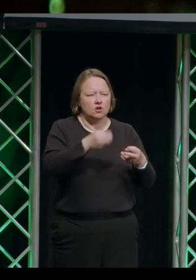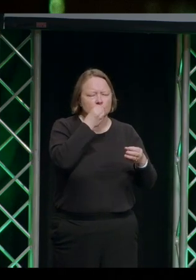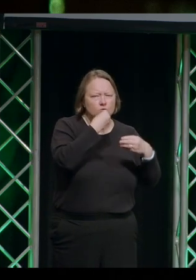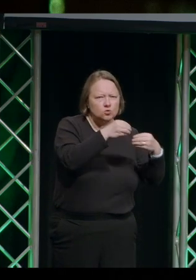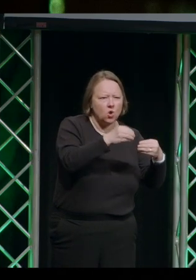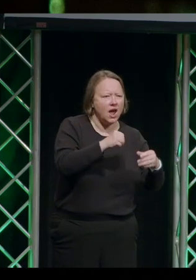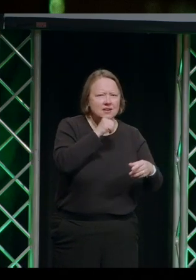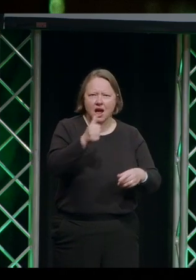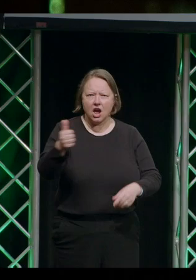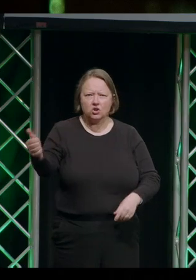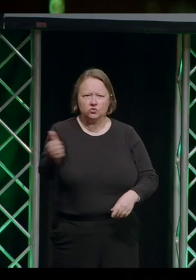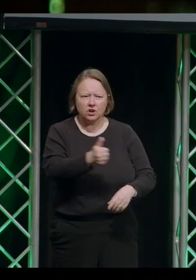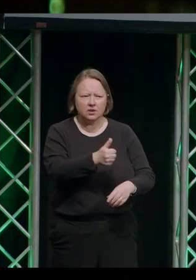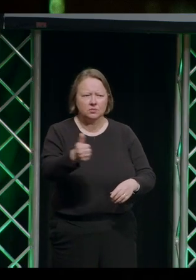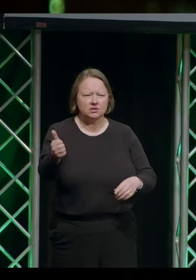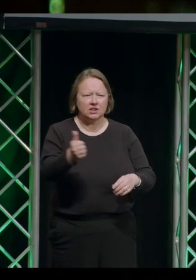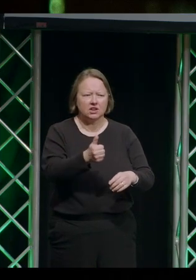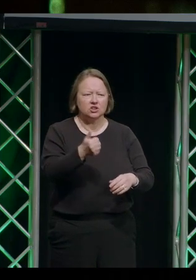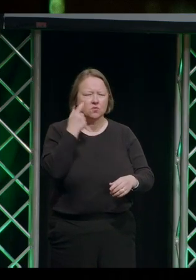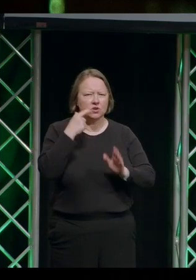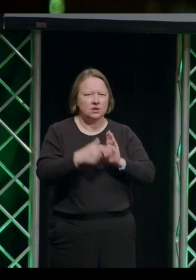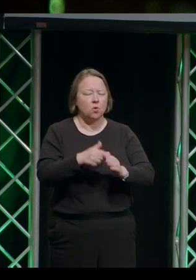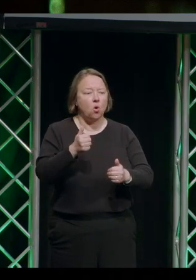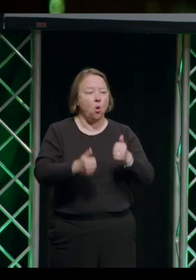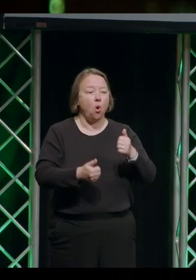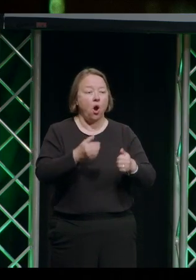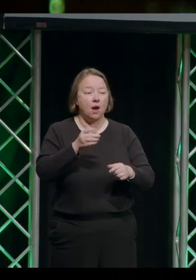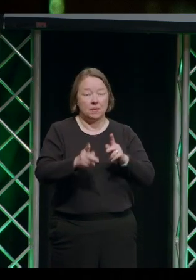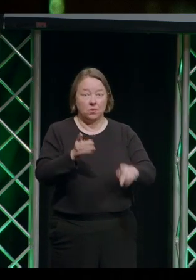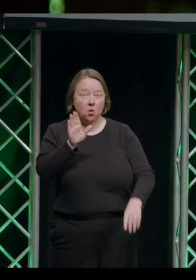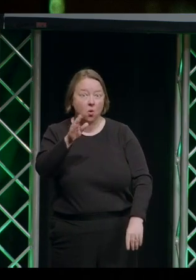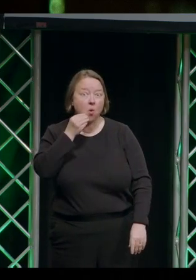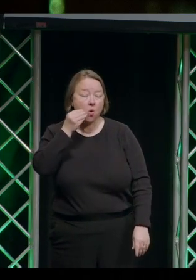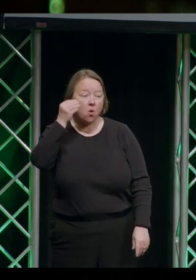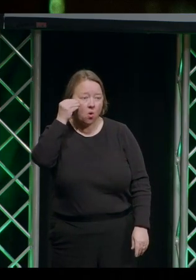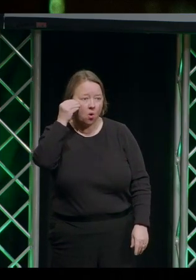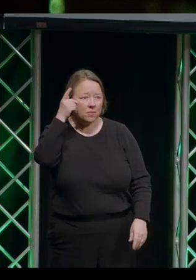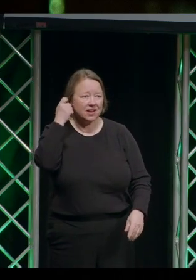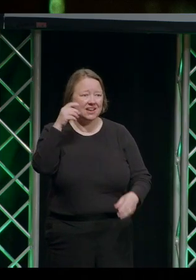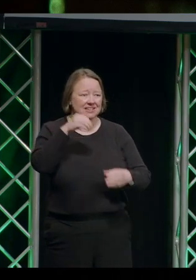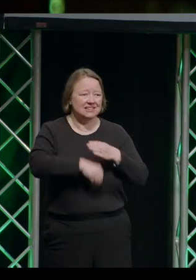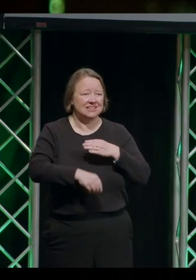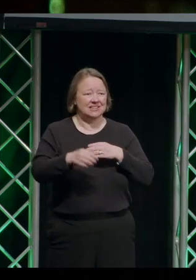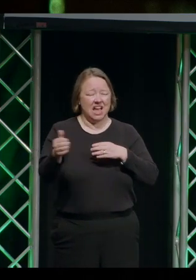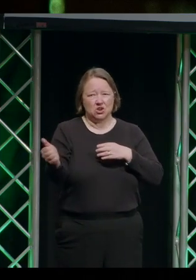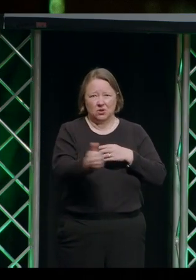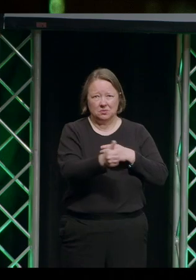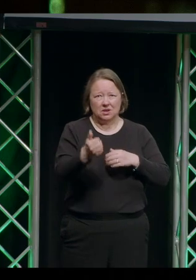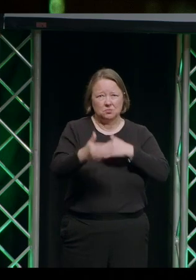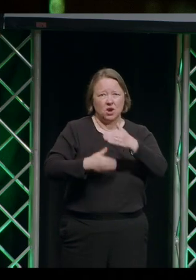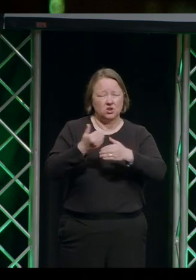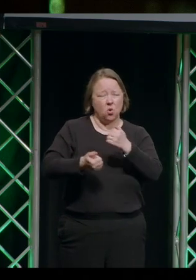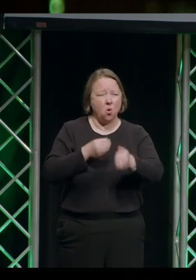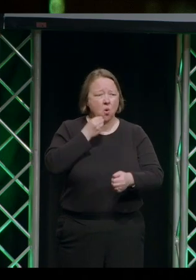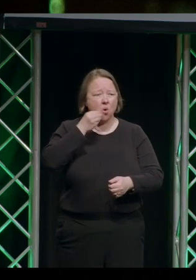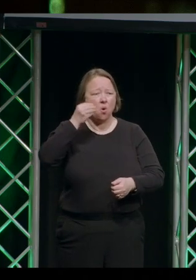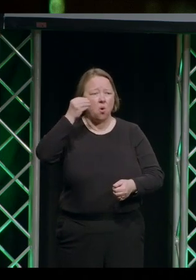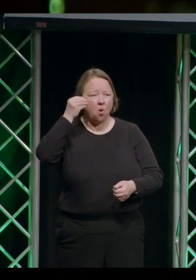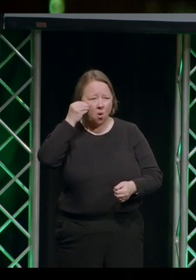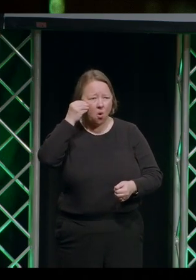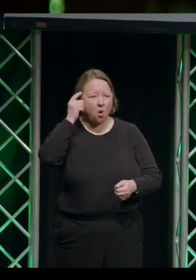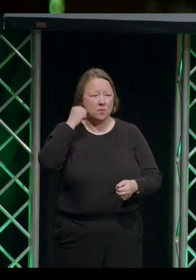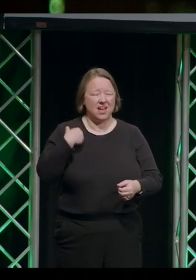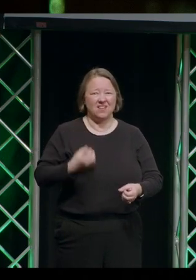the transportation, for example, or the homes? Because in the transportation process or the homes is actually where the